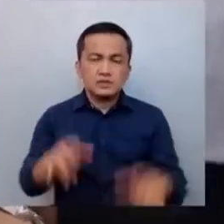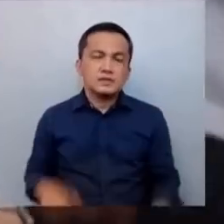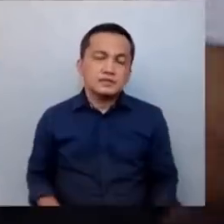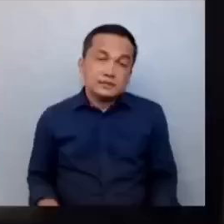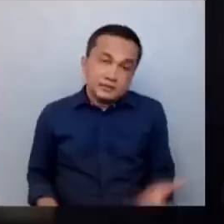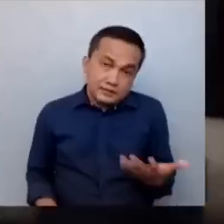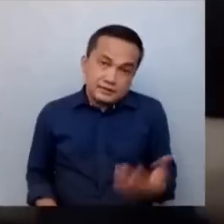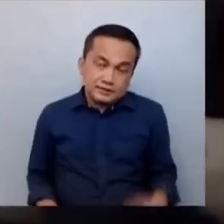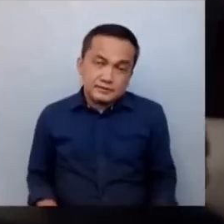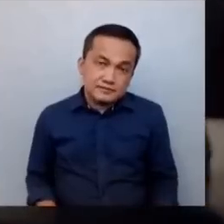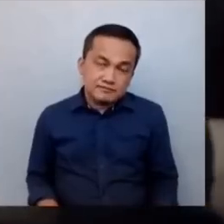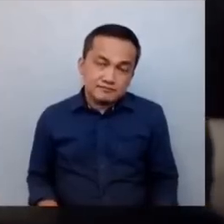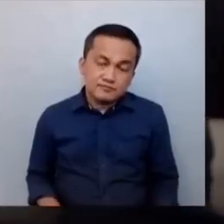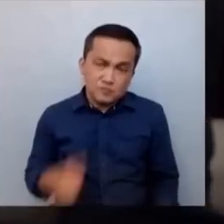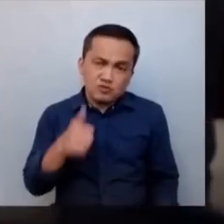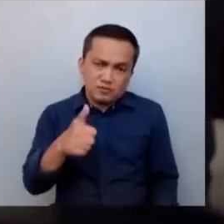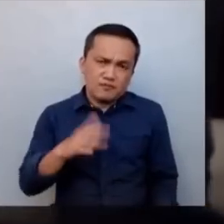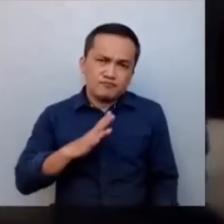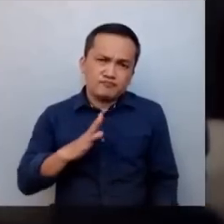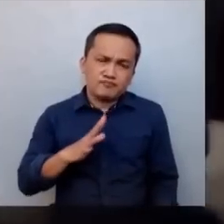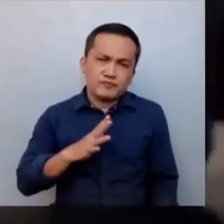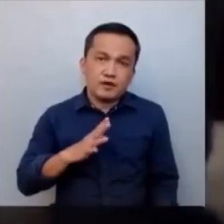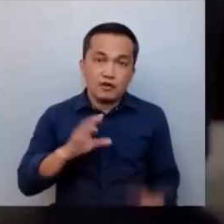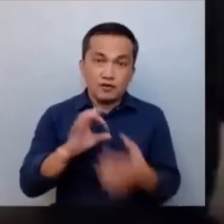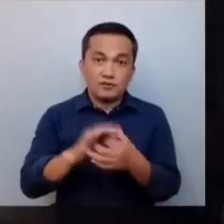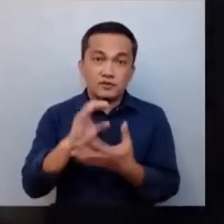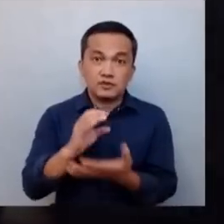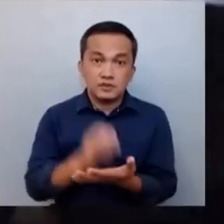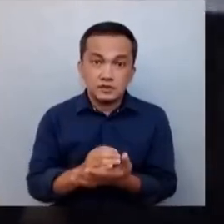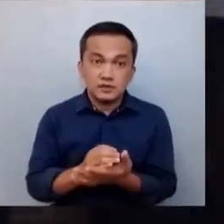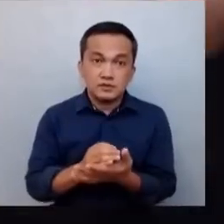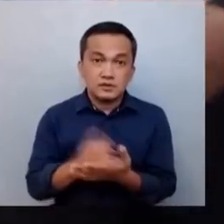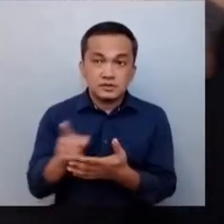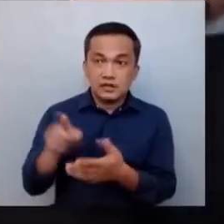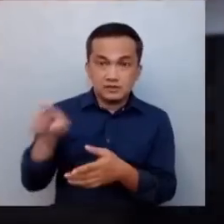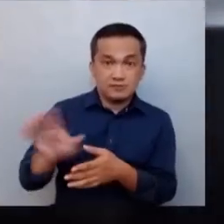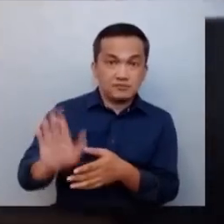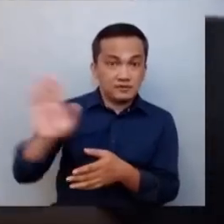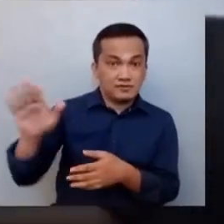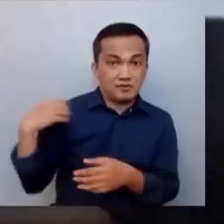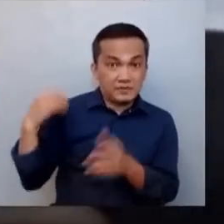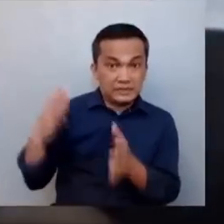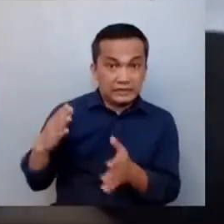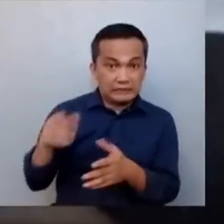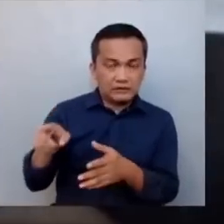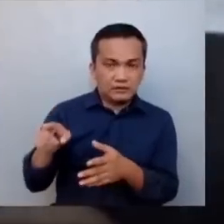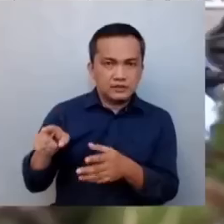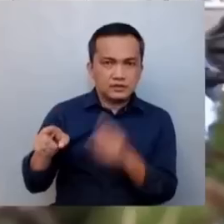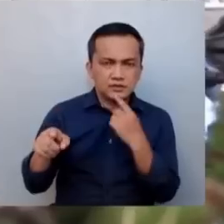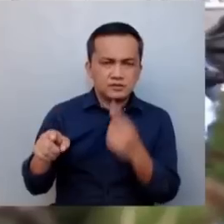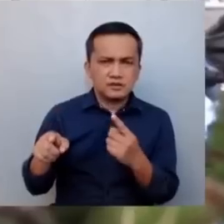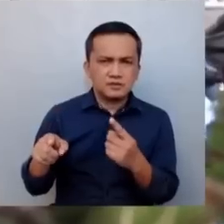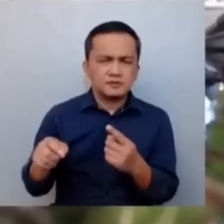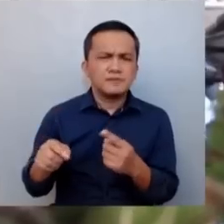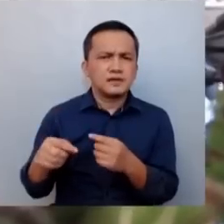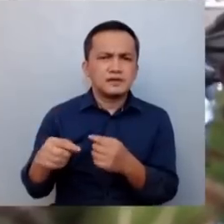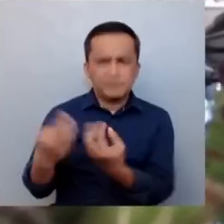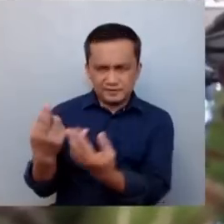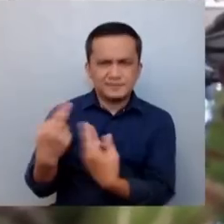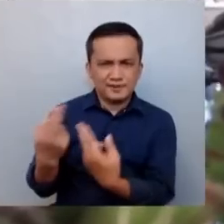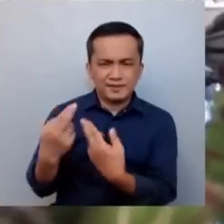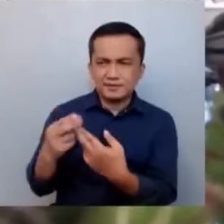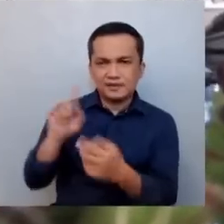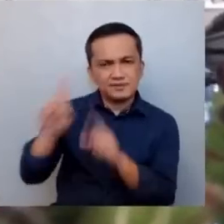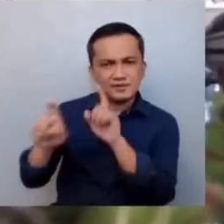it's a good thing that, of course, these officials are actually very responsive to our questions.